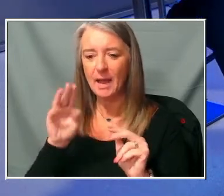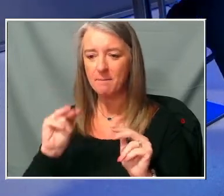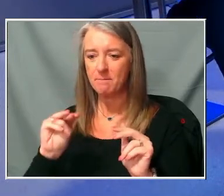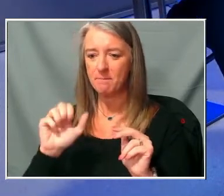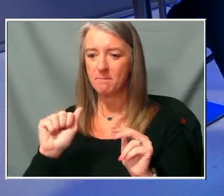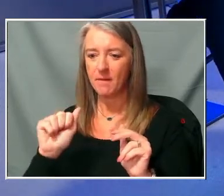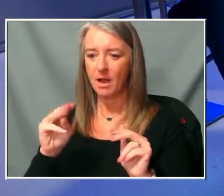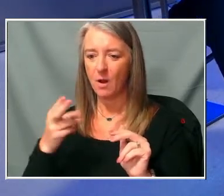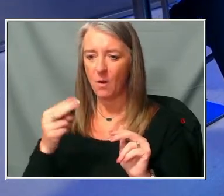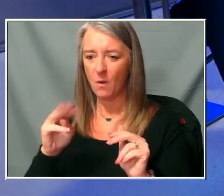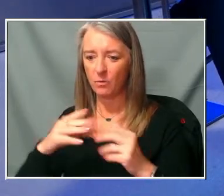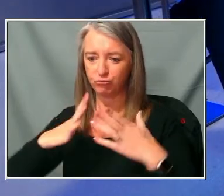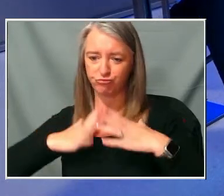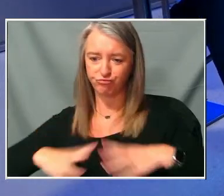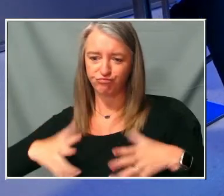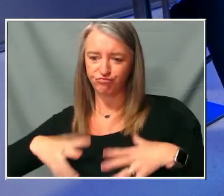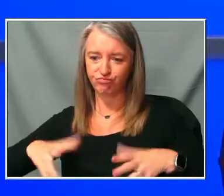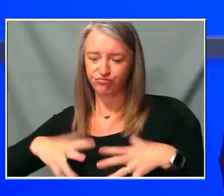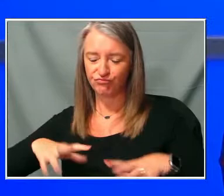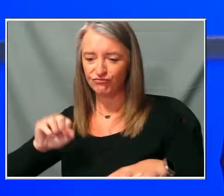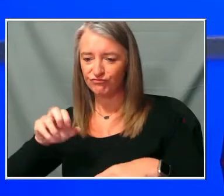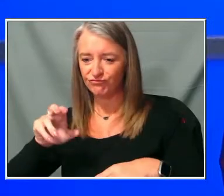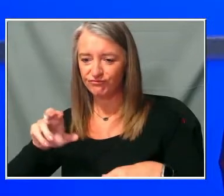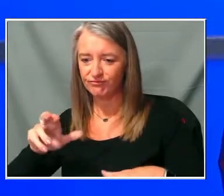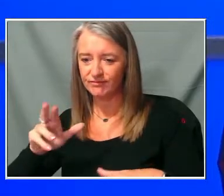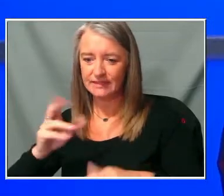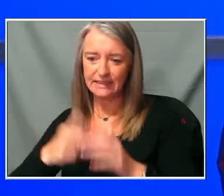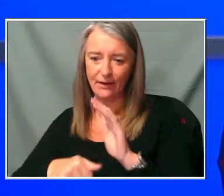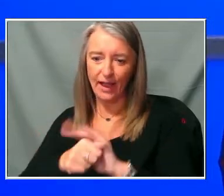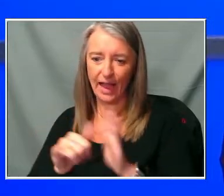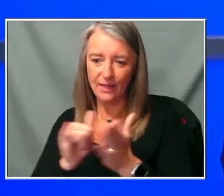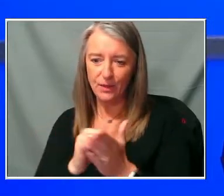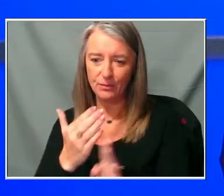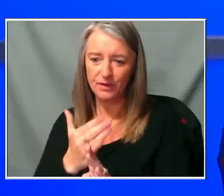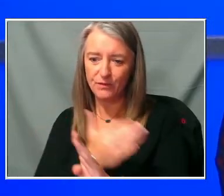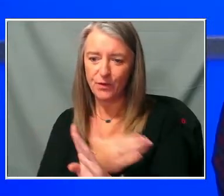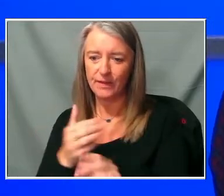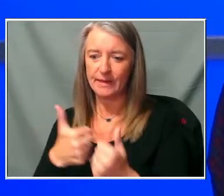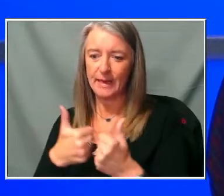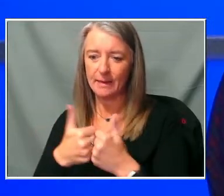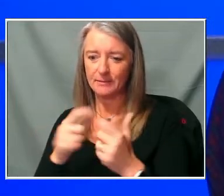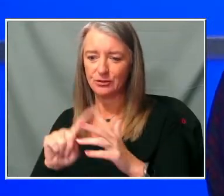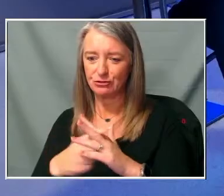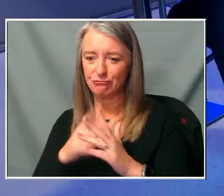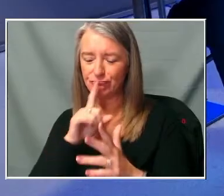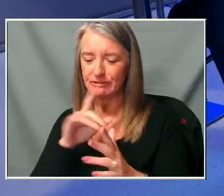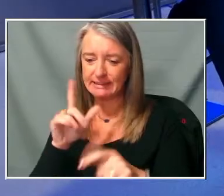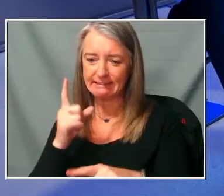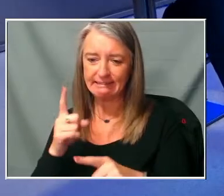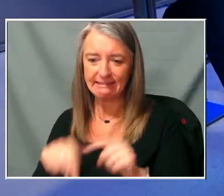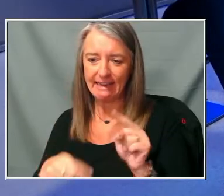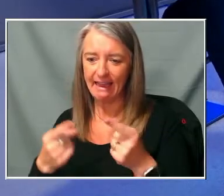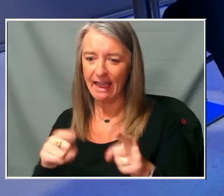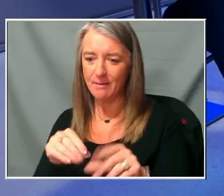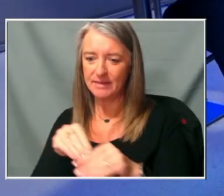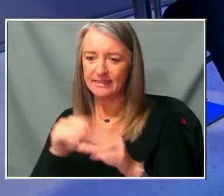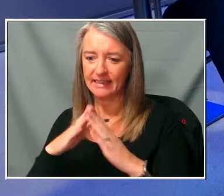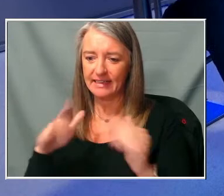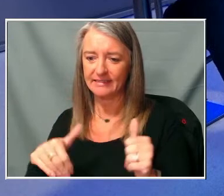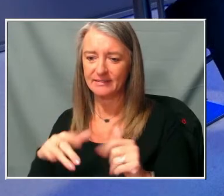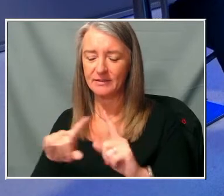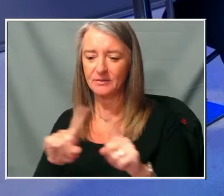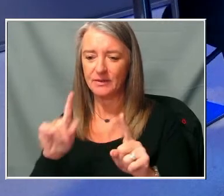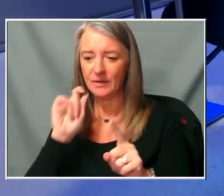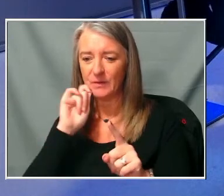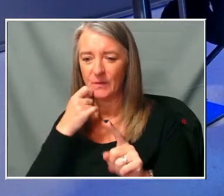like, I told my wife, I was like, you need to hide those somewhere before this game starts. I was like, we really can't be having these out. What a cool